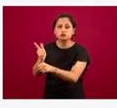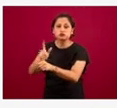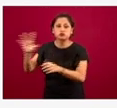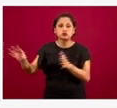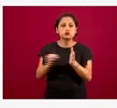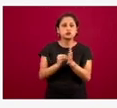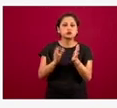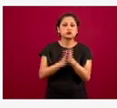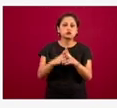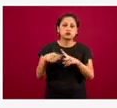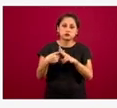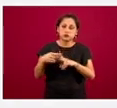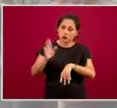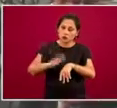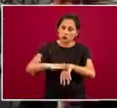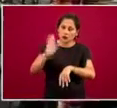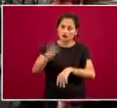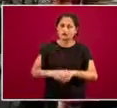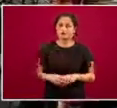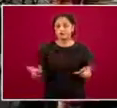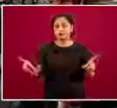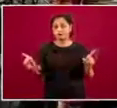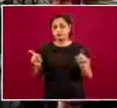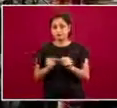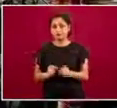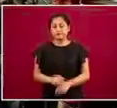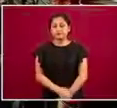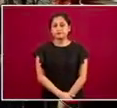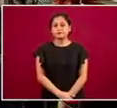and that would be my report for today.